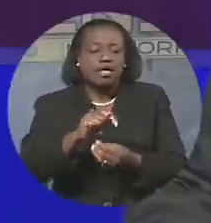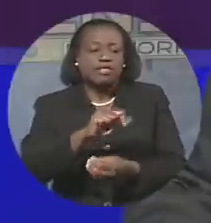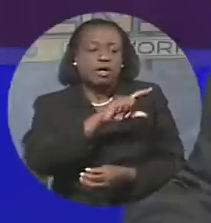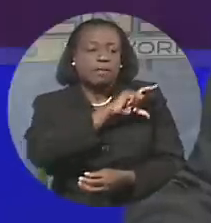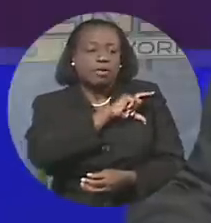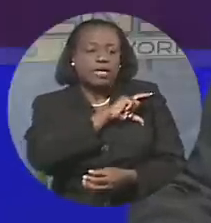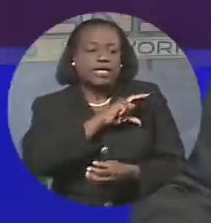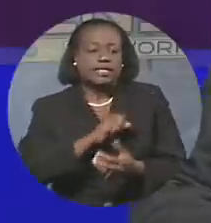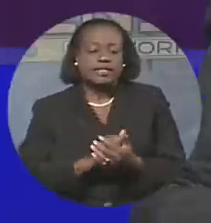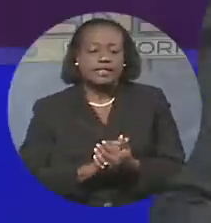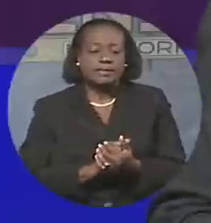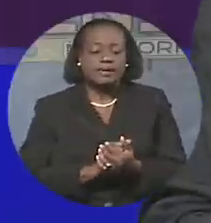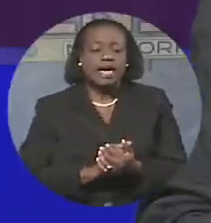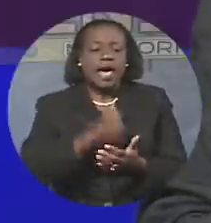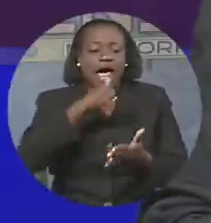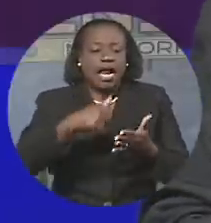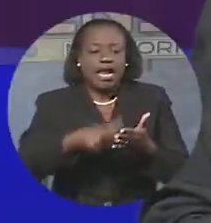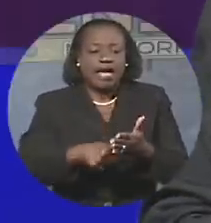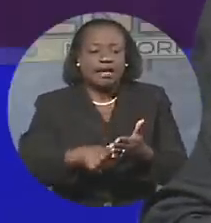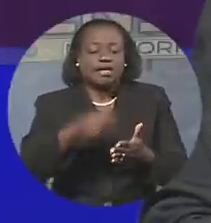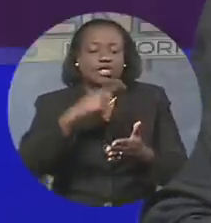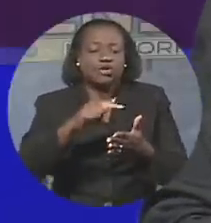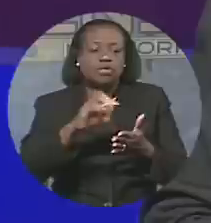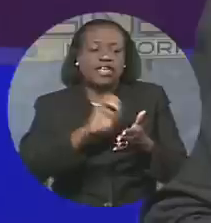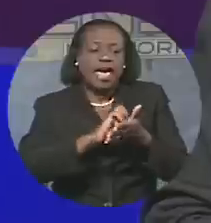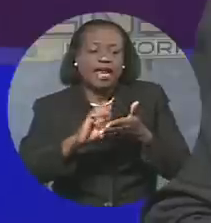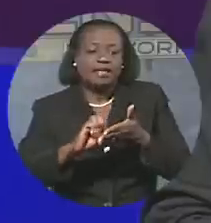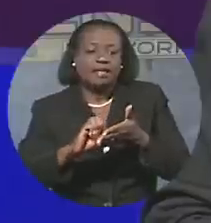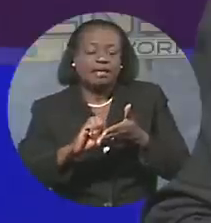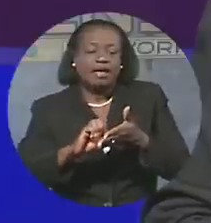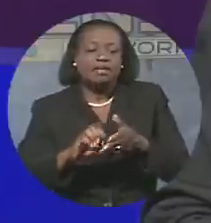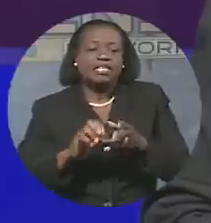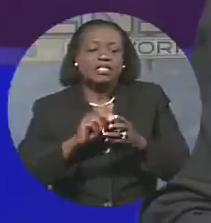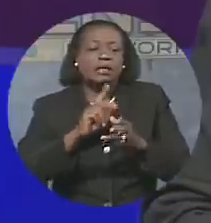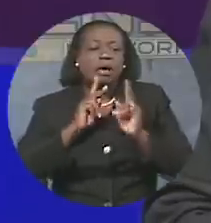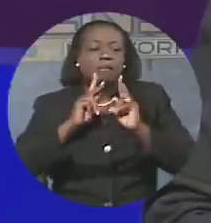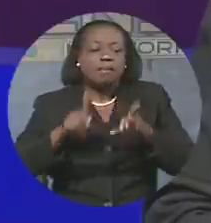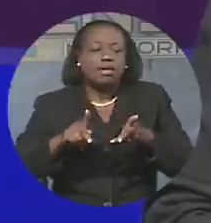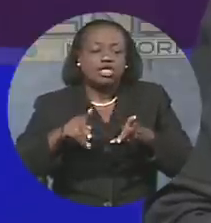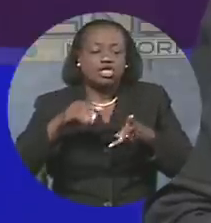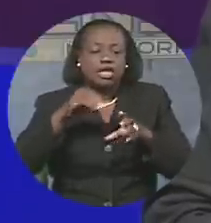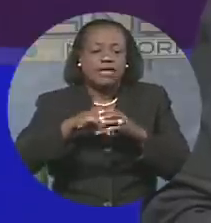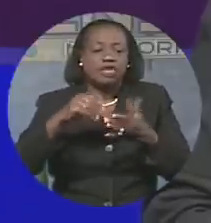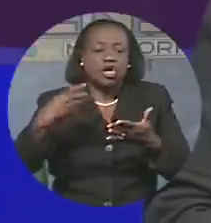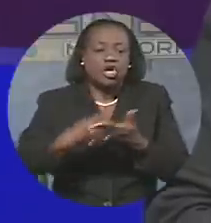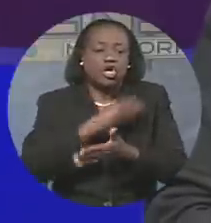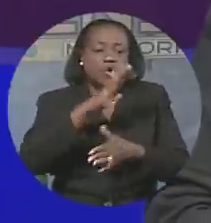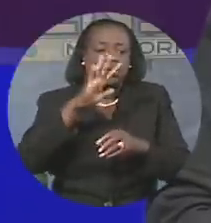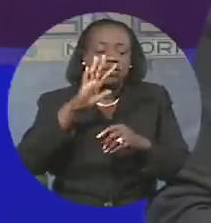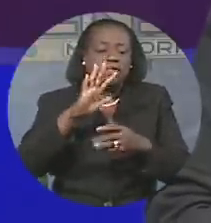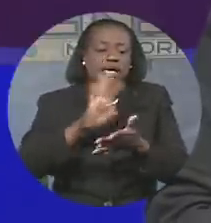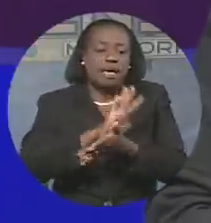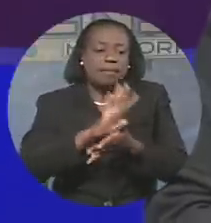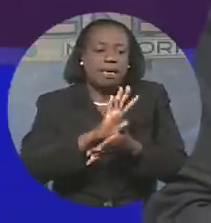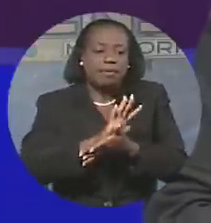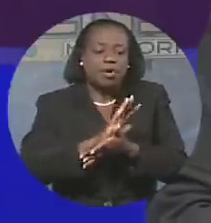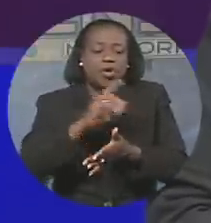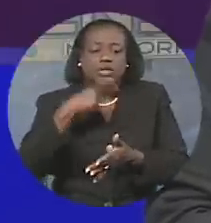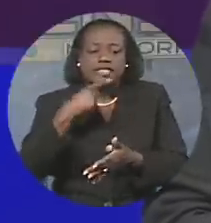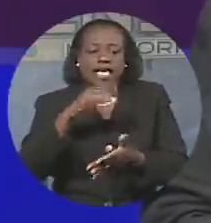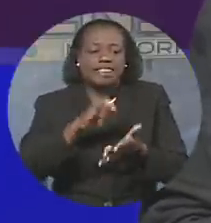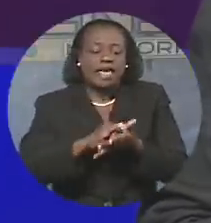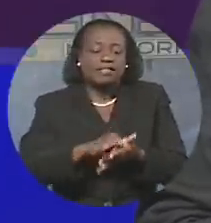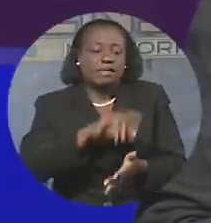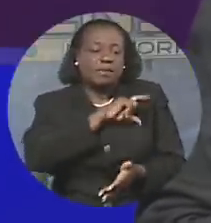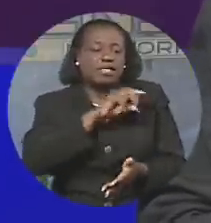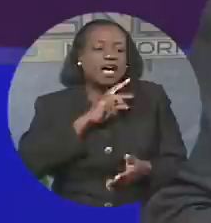Police Force. A letter to the editor that was published in the Tribune newspaper recently referred to police officers as terrorists, something